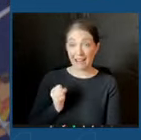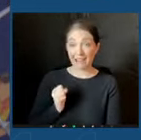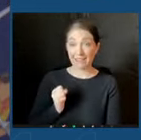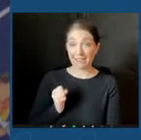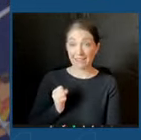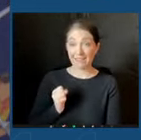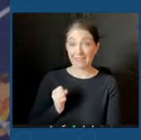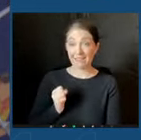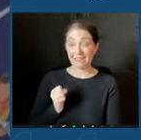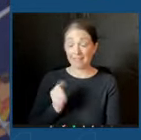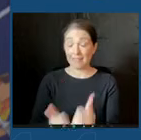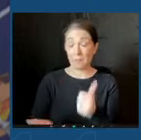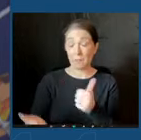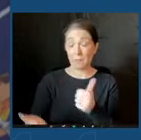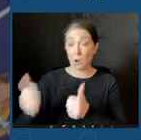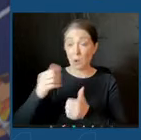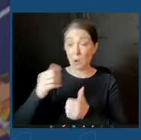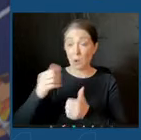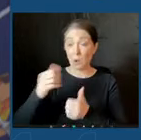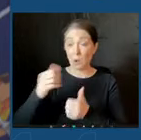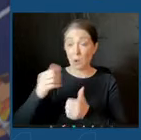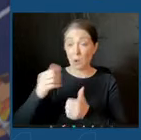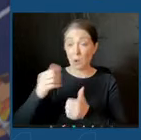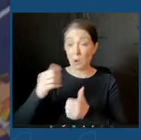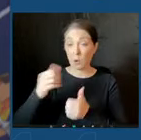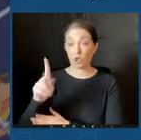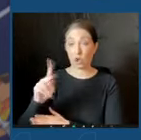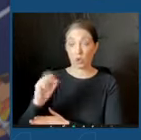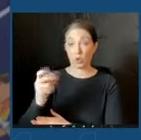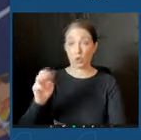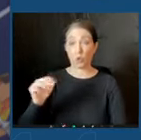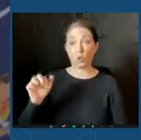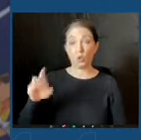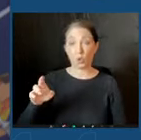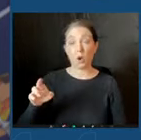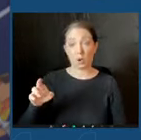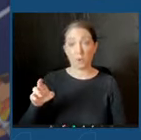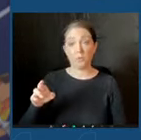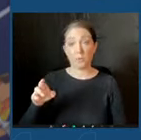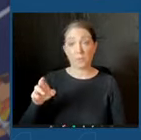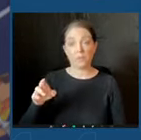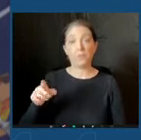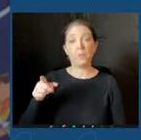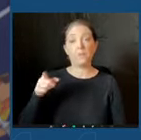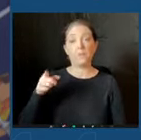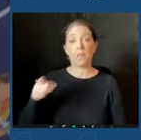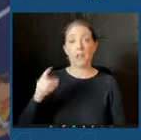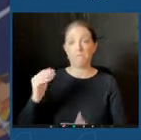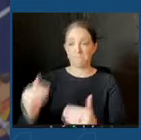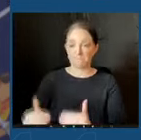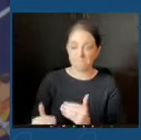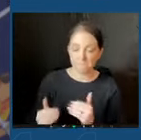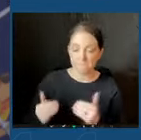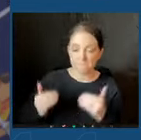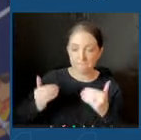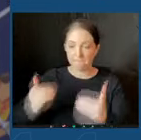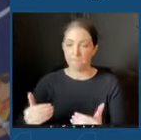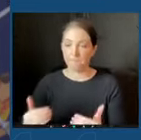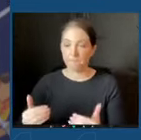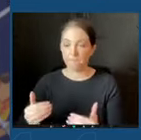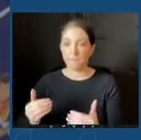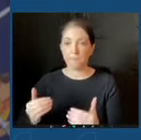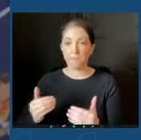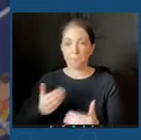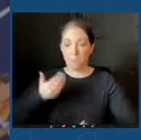Chuck Schumer, our very own senator from the state of New York, took a step that has not been done in decades and made some